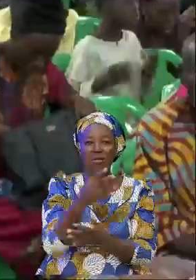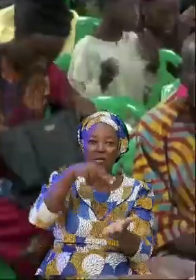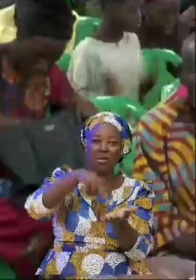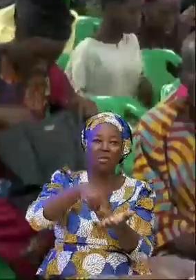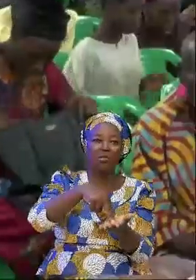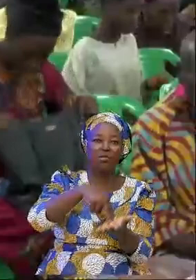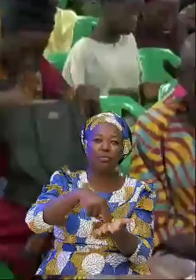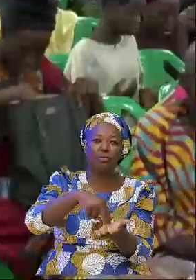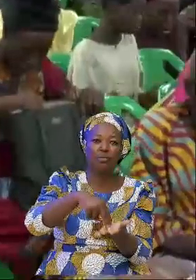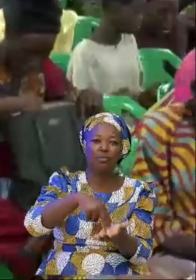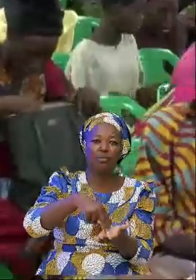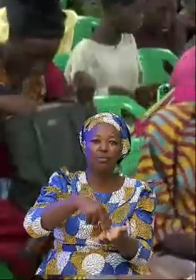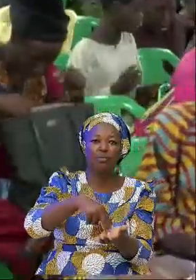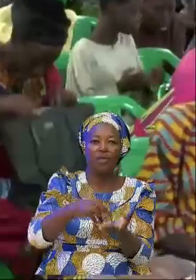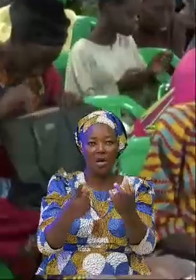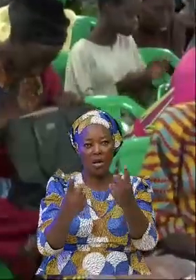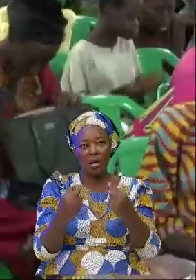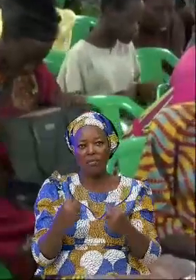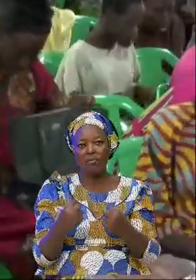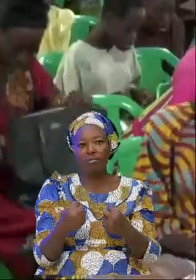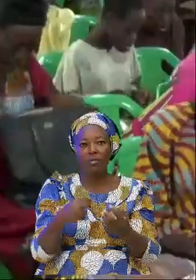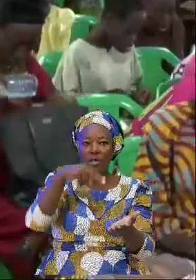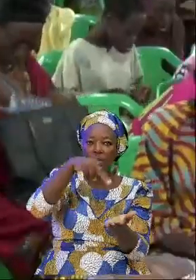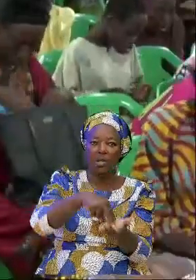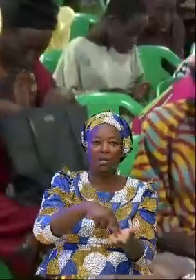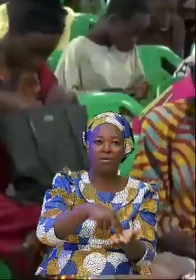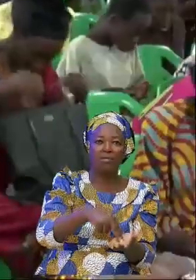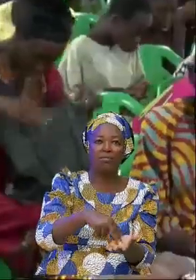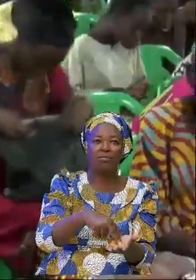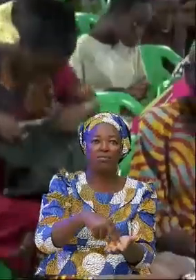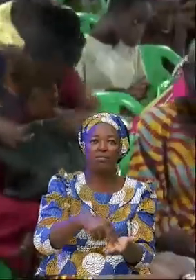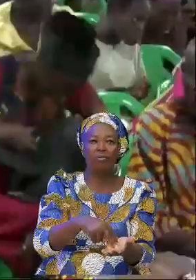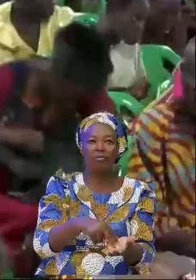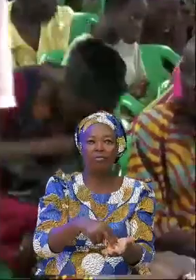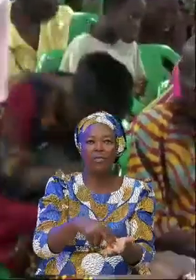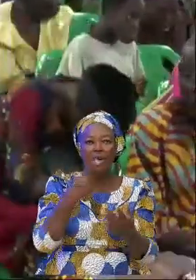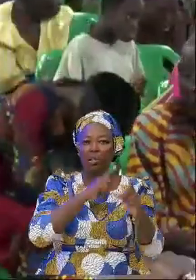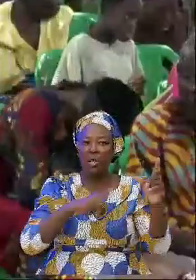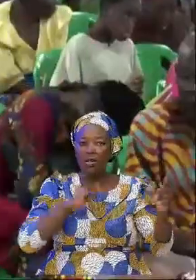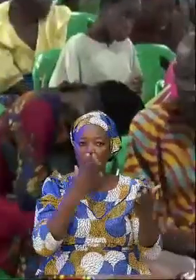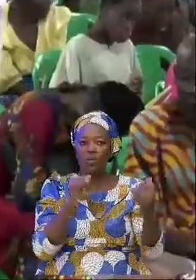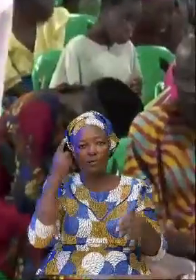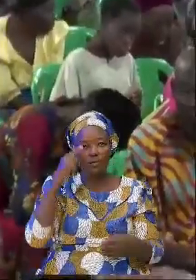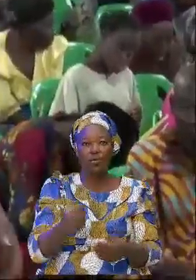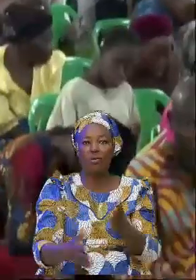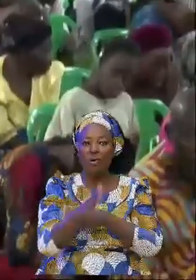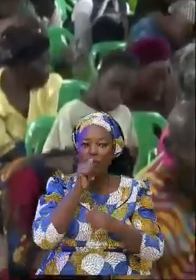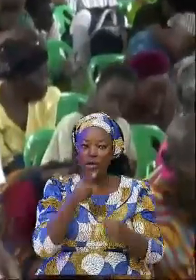you there. Raise up your hand, stand up. Come, stand up.